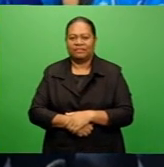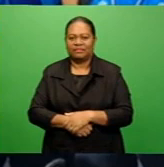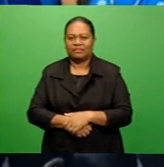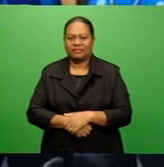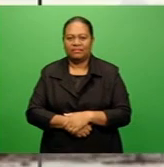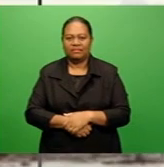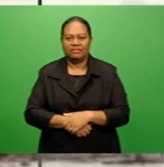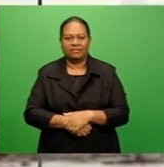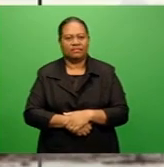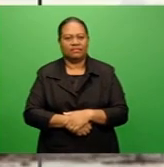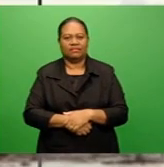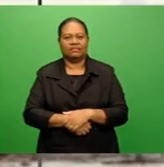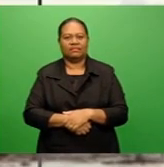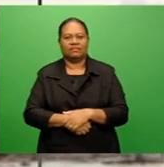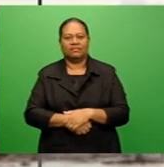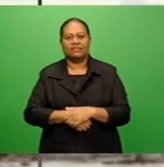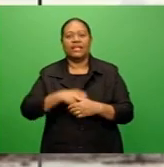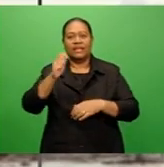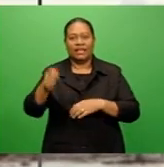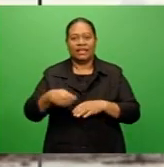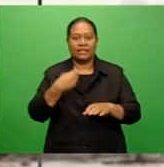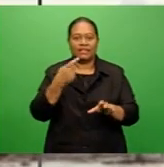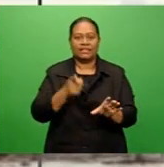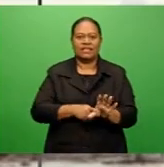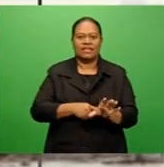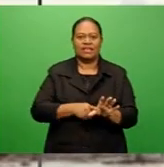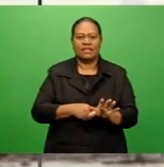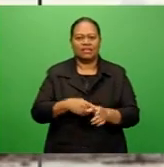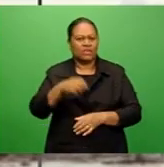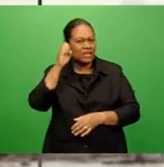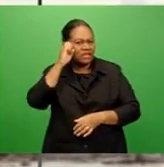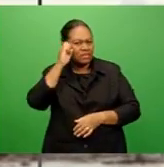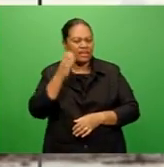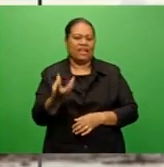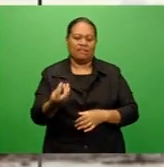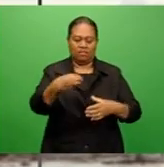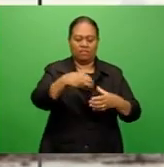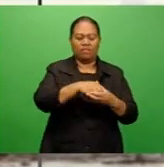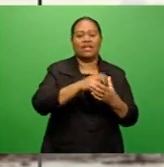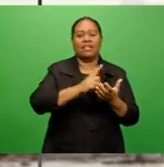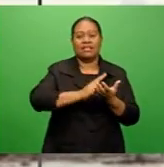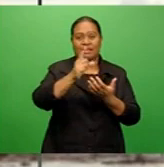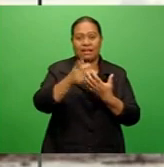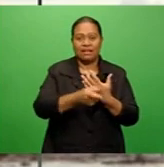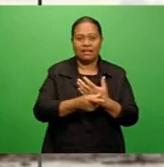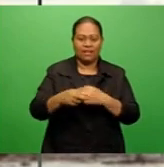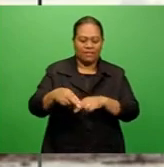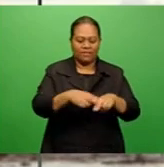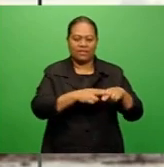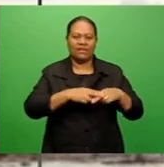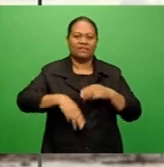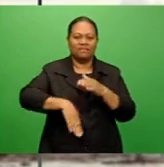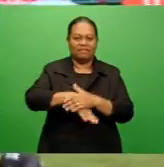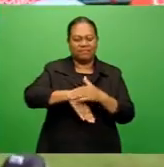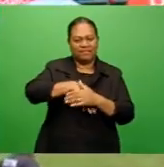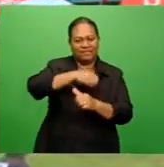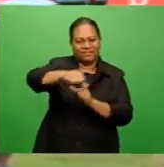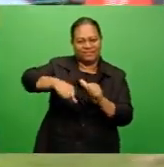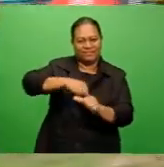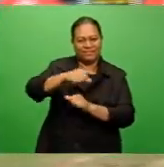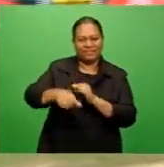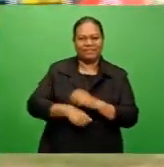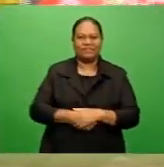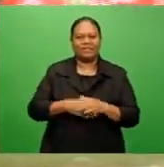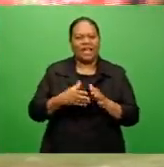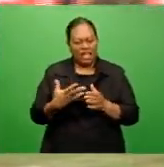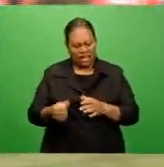FBC Sports. 2021 is expected to have a packed calendar for the Fiji Football Association. Despite